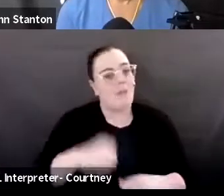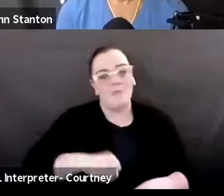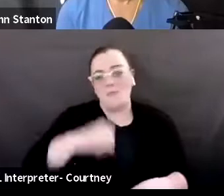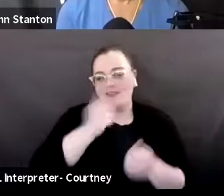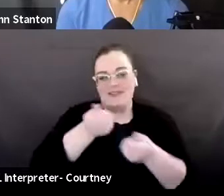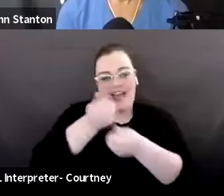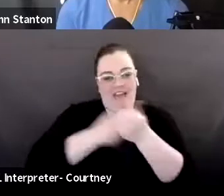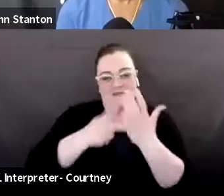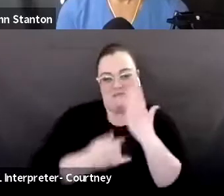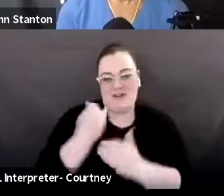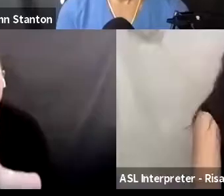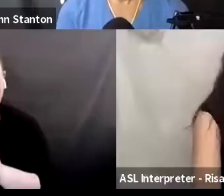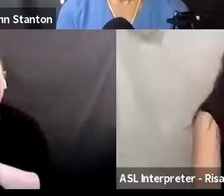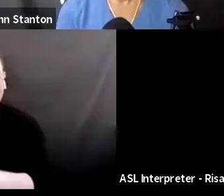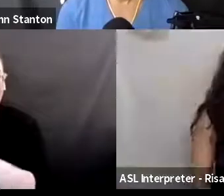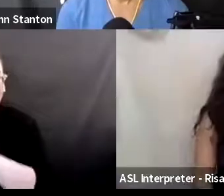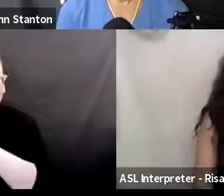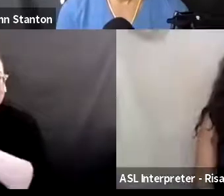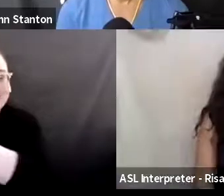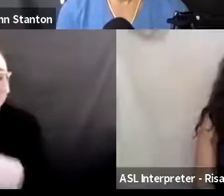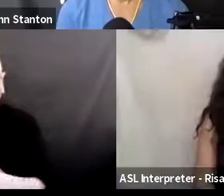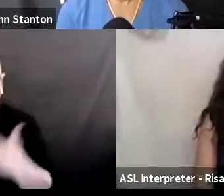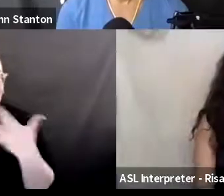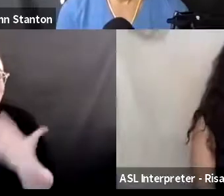single project and every single